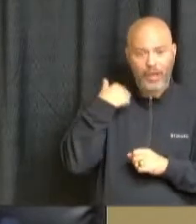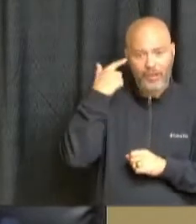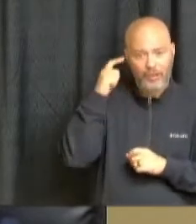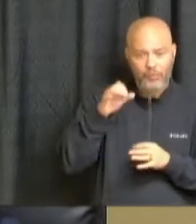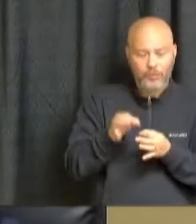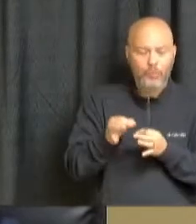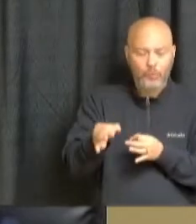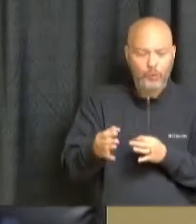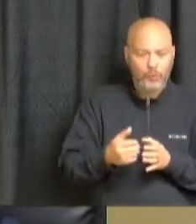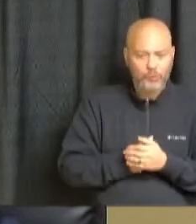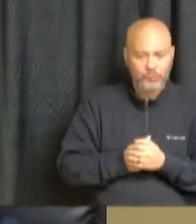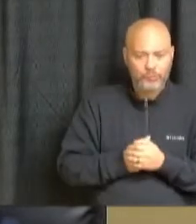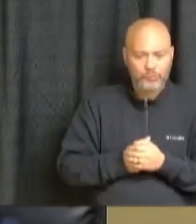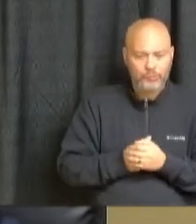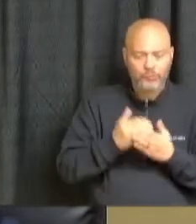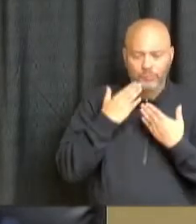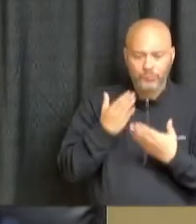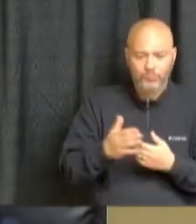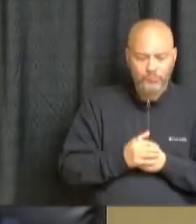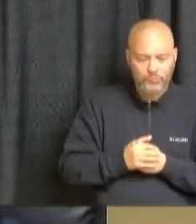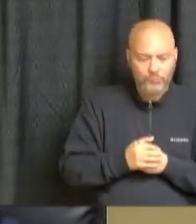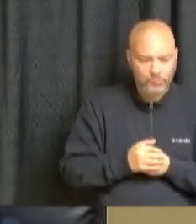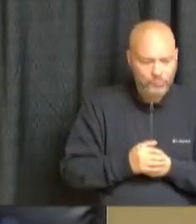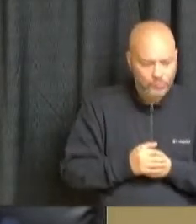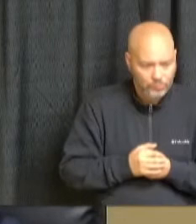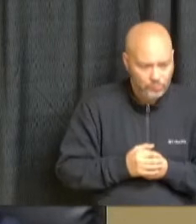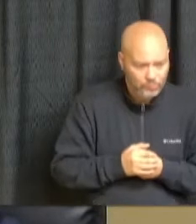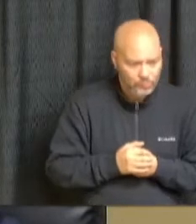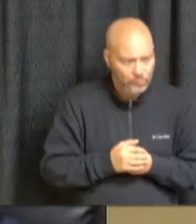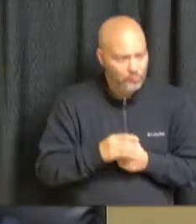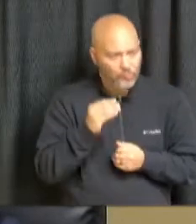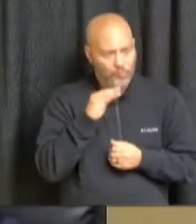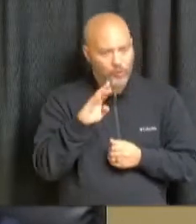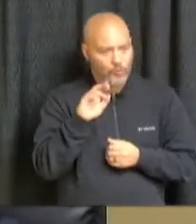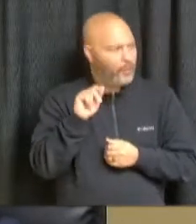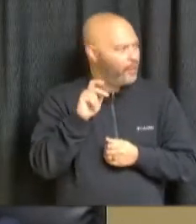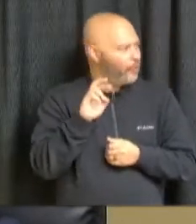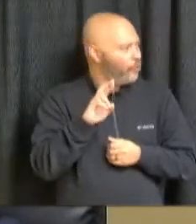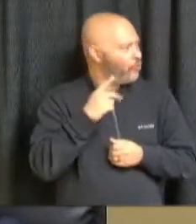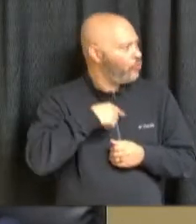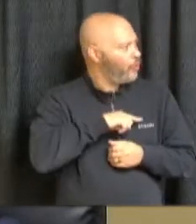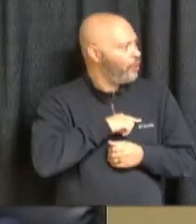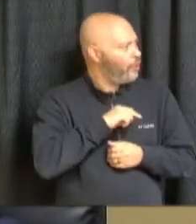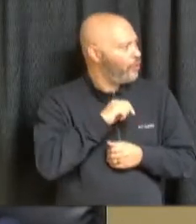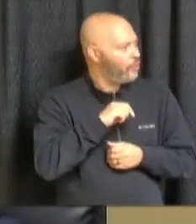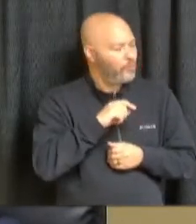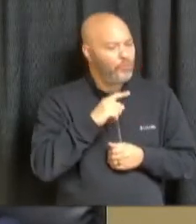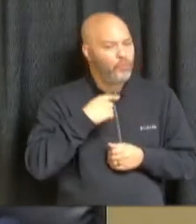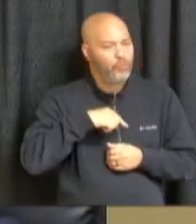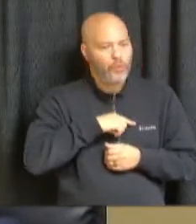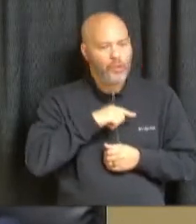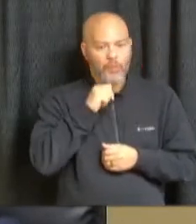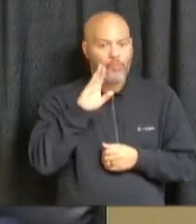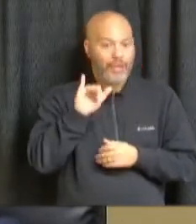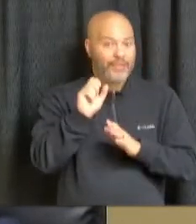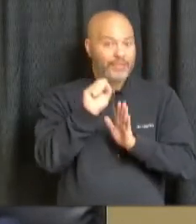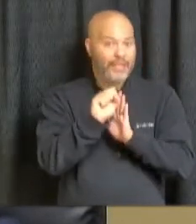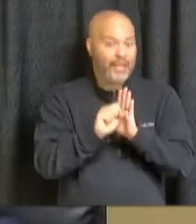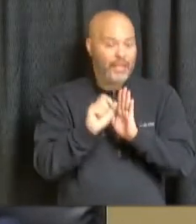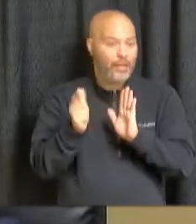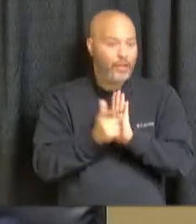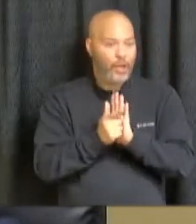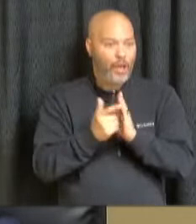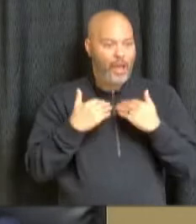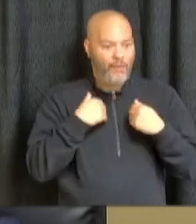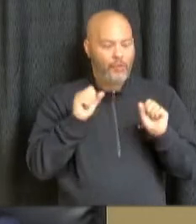should postpone it. Thank you, Mayor. Thank you. I think Mr. Baker said we are not, by state law,